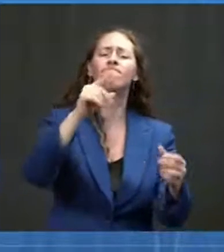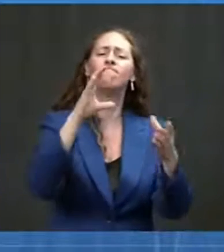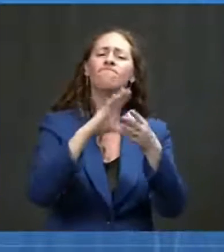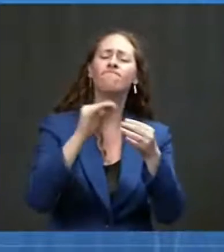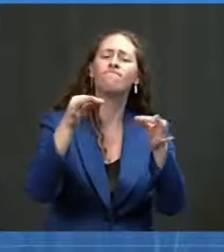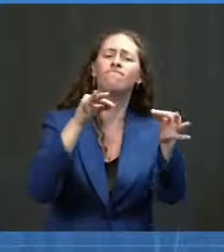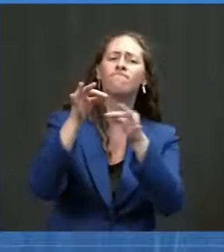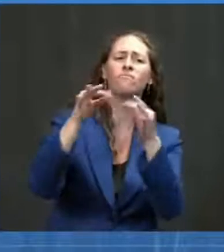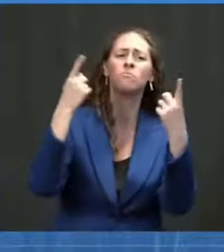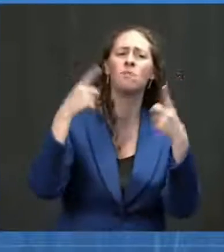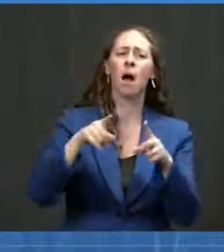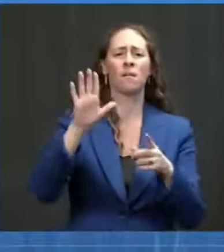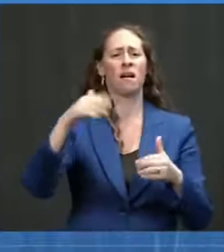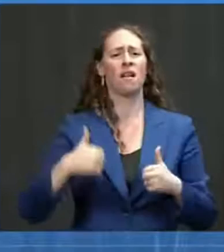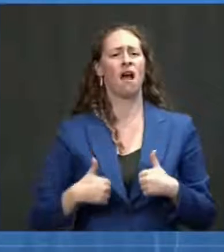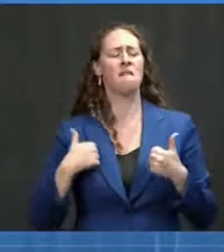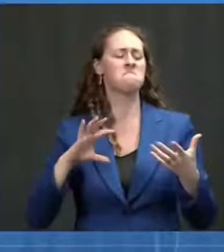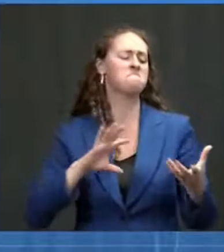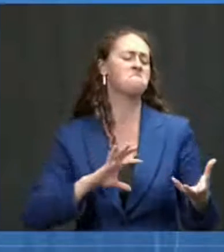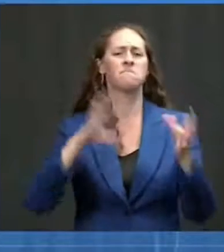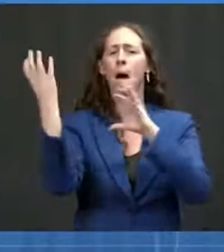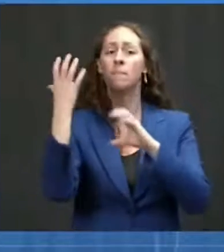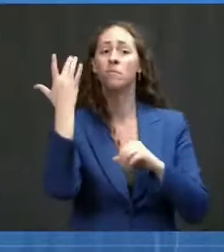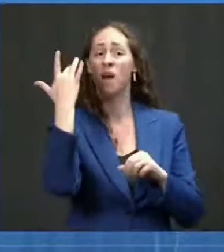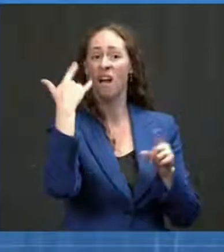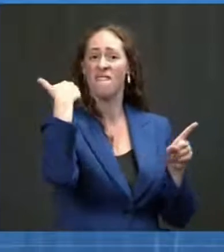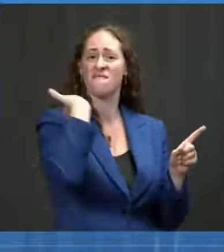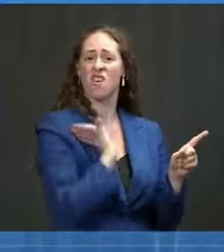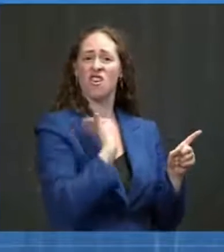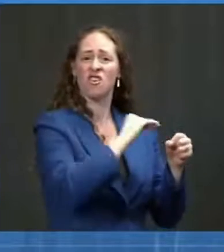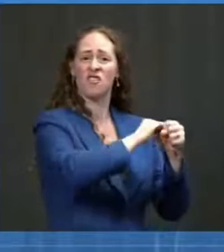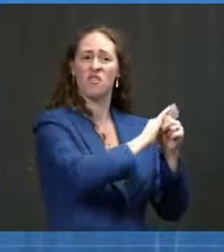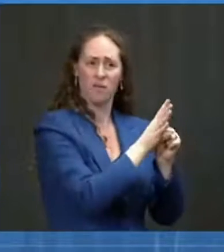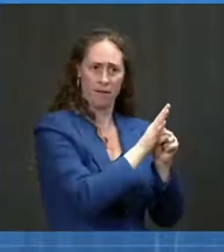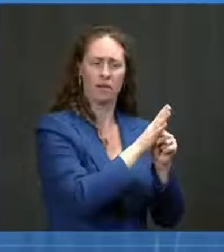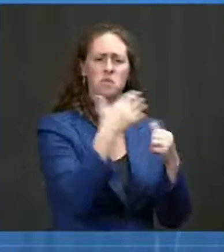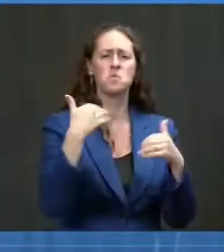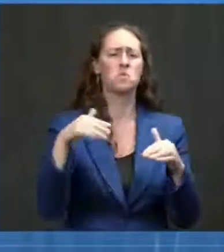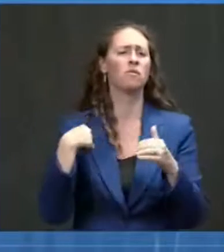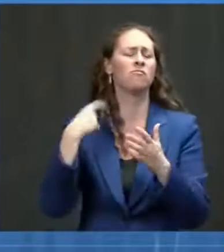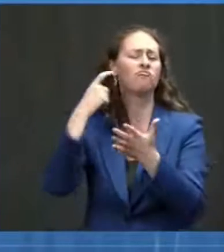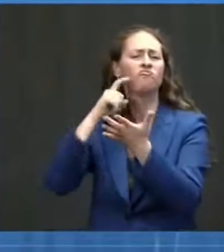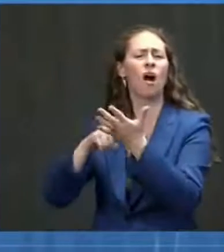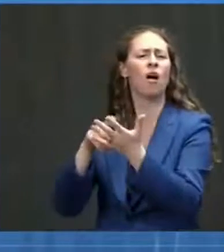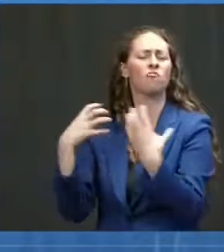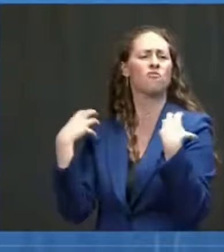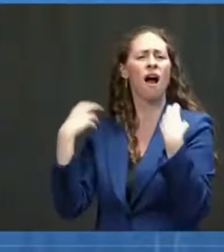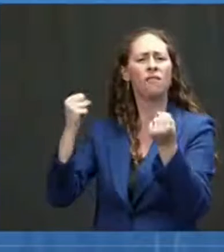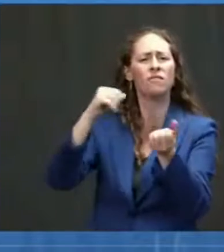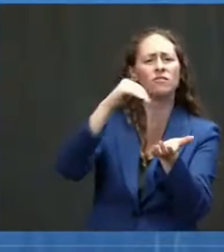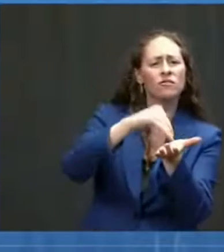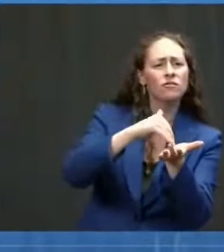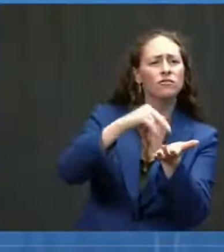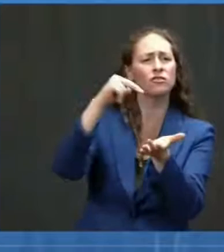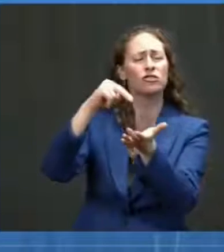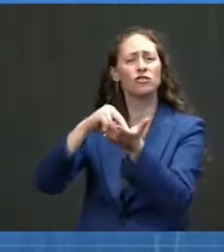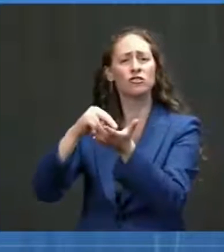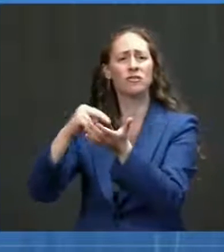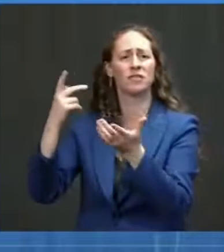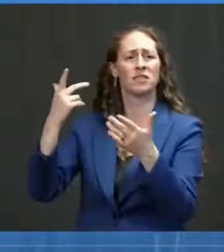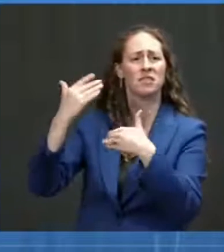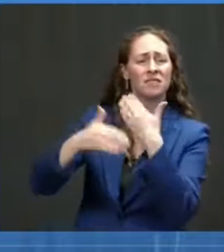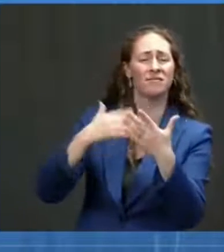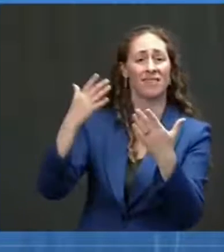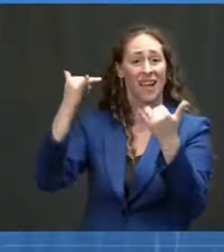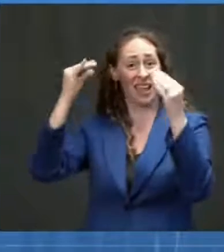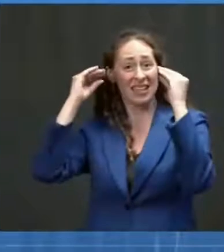COVID-19. The brave doctors and nurses in our hospitals, the teachers working to get our kids back to school, and the frontline